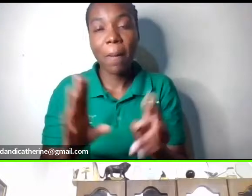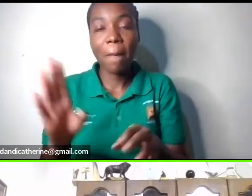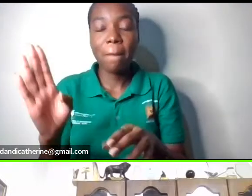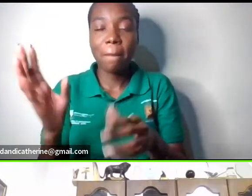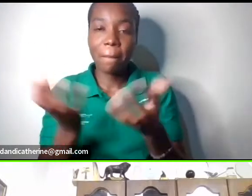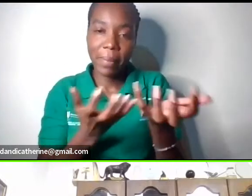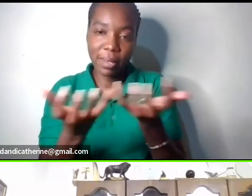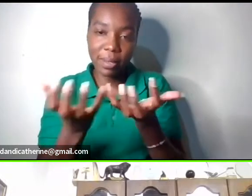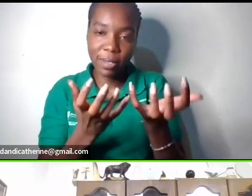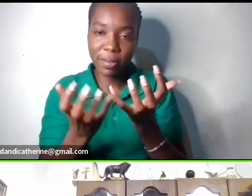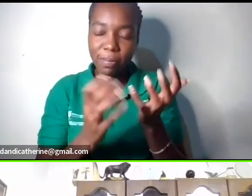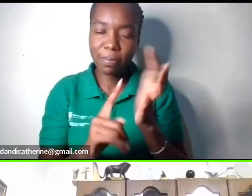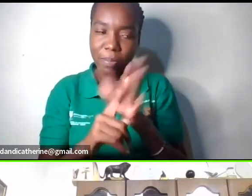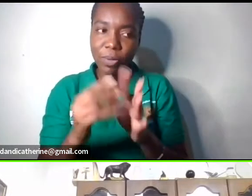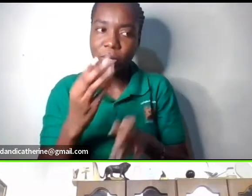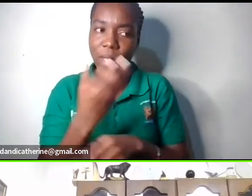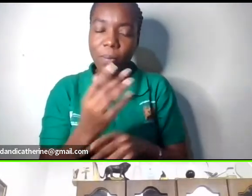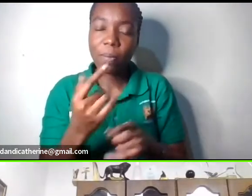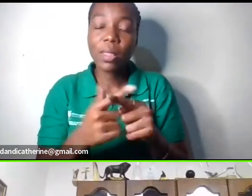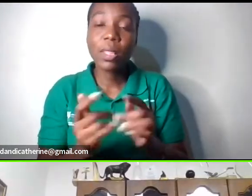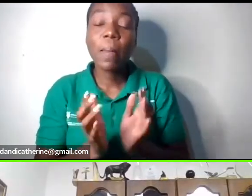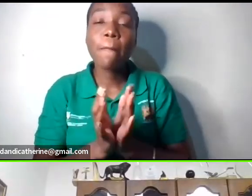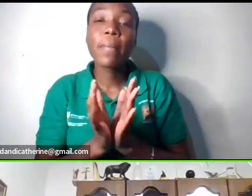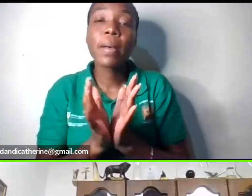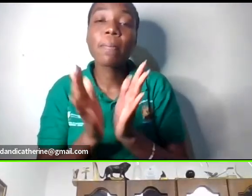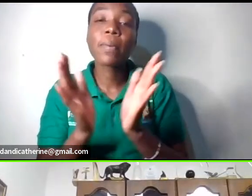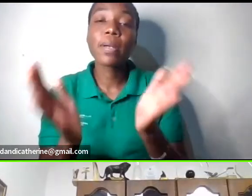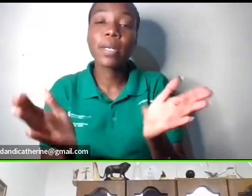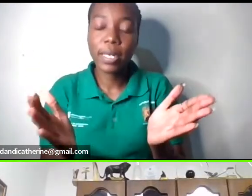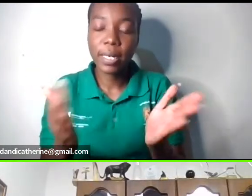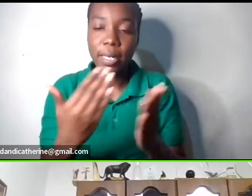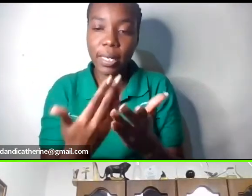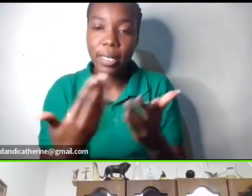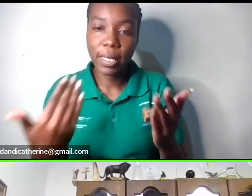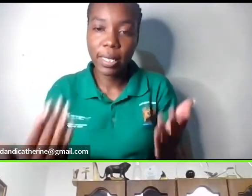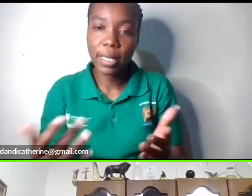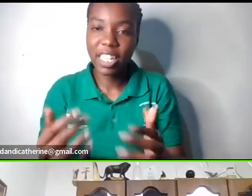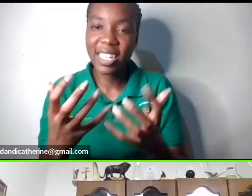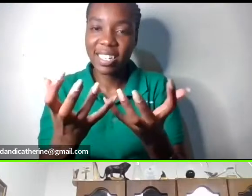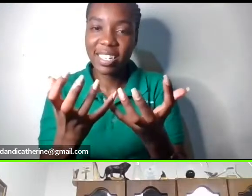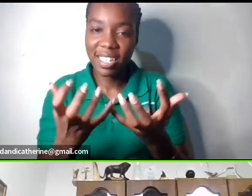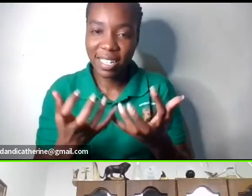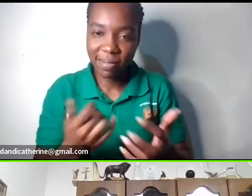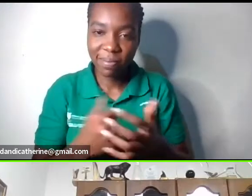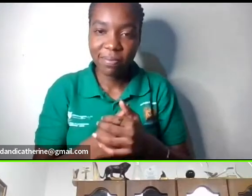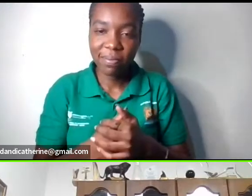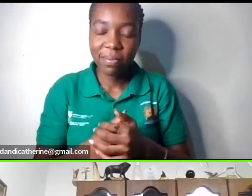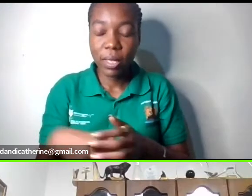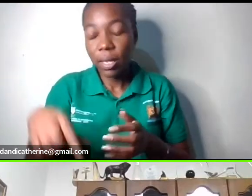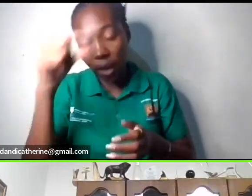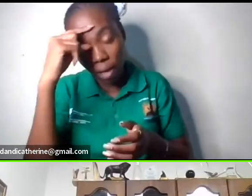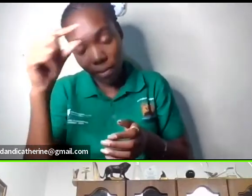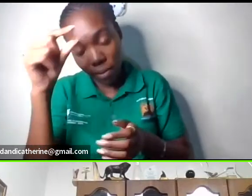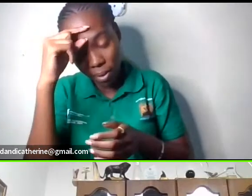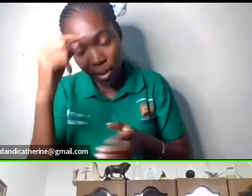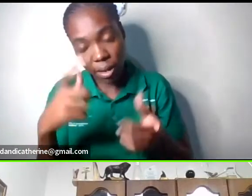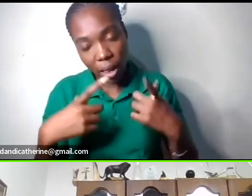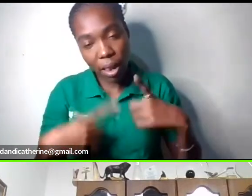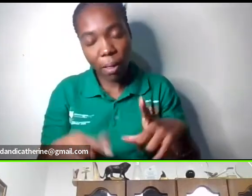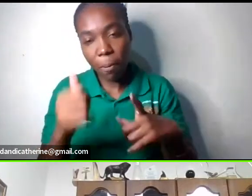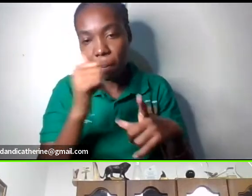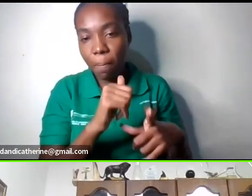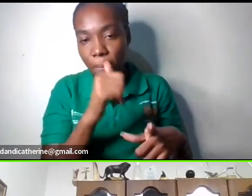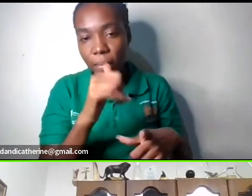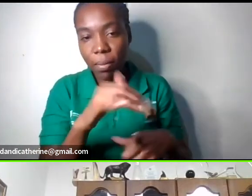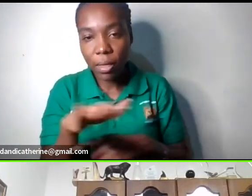se, but it's a public good or utility that is required, which the government allows the private sector, and there is